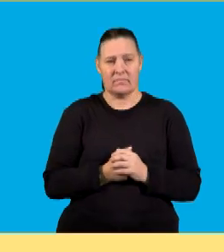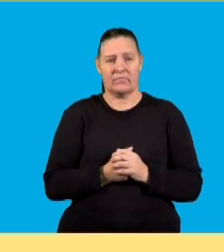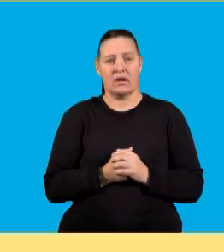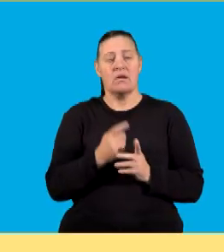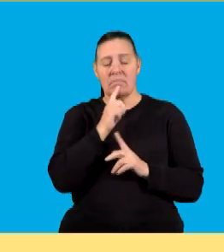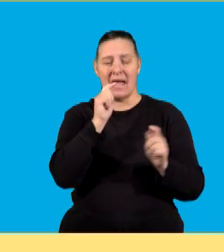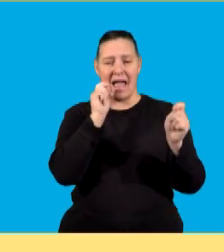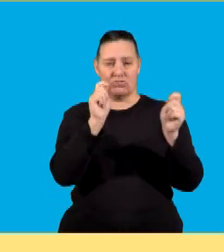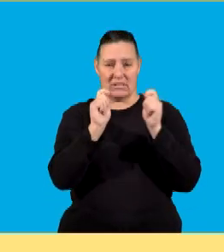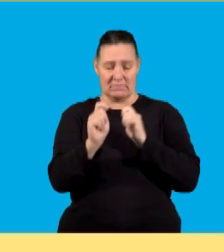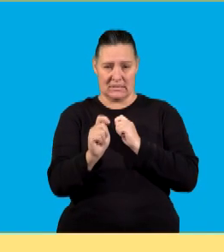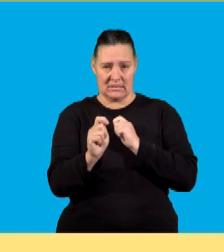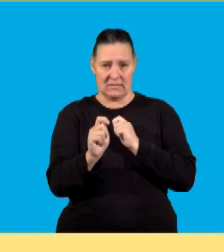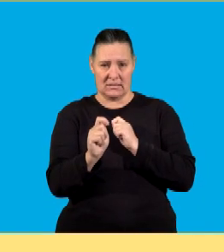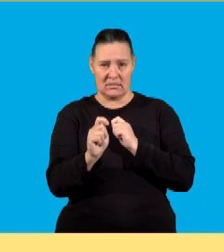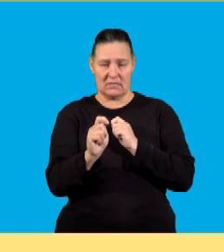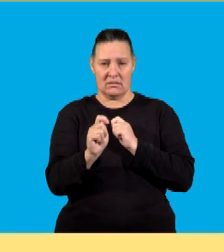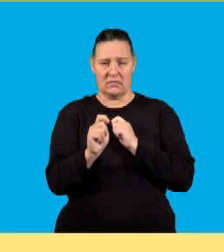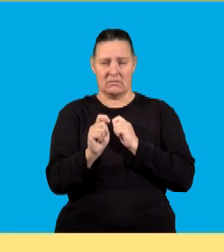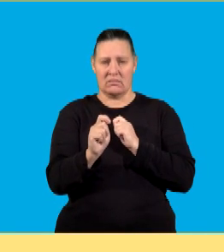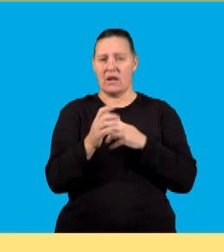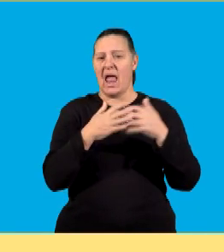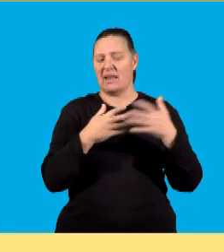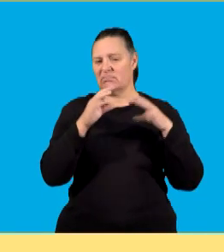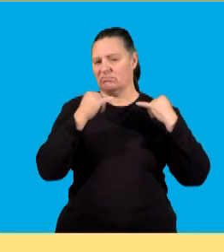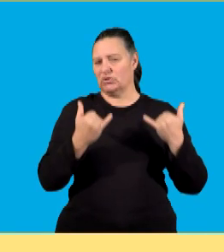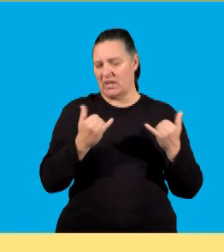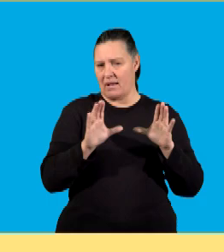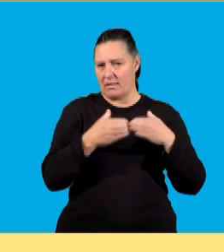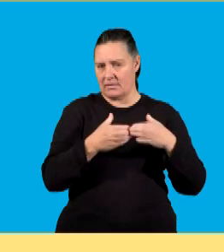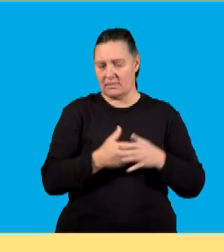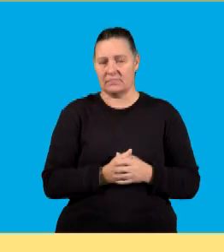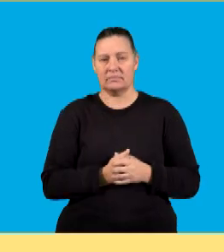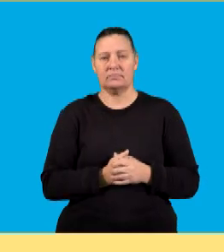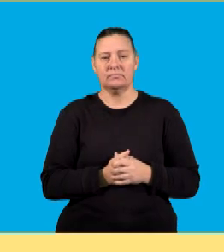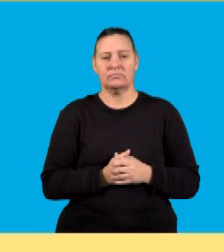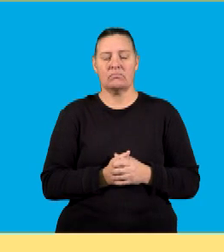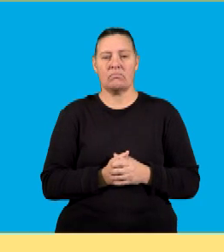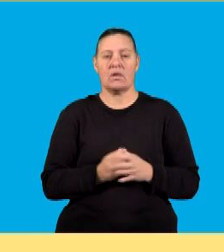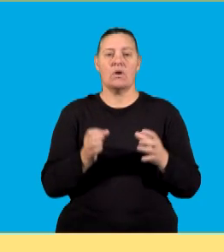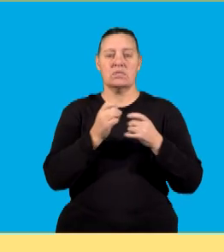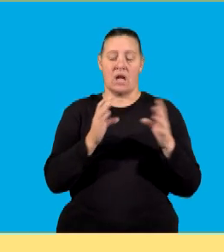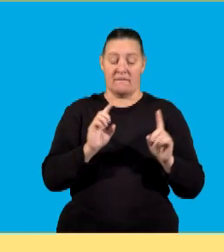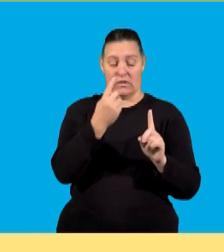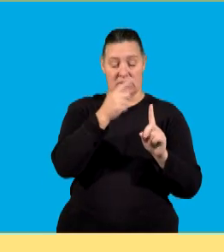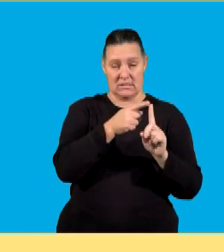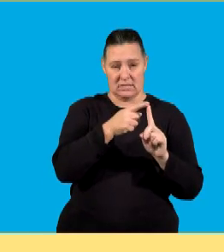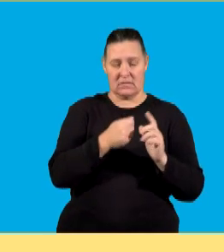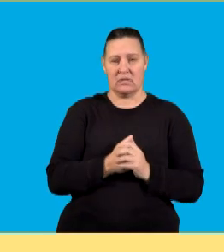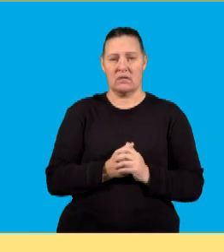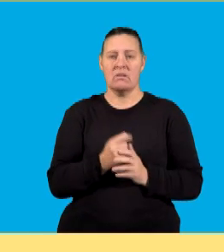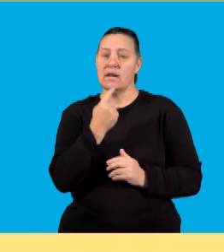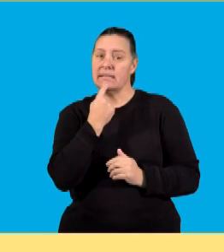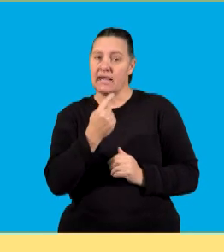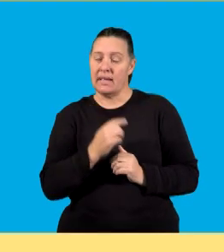the adjustments that we are going to be treating in today's class. Let's begin with the first